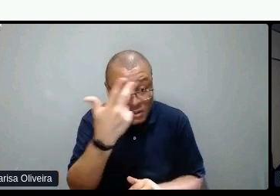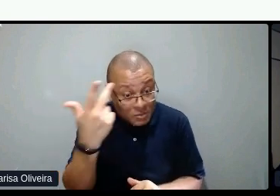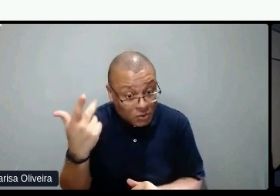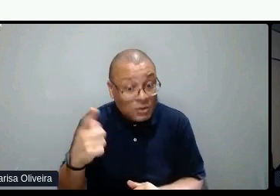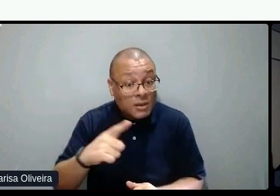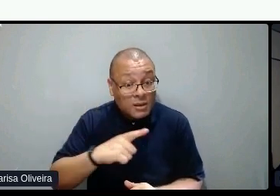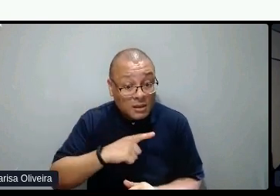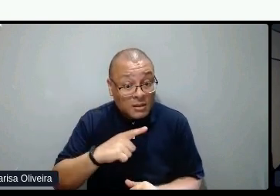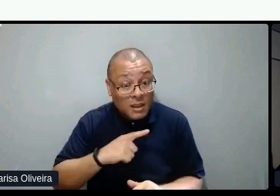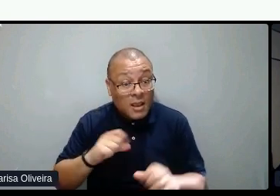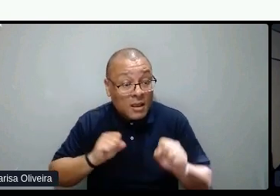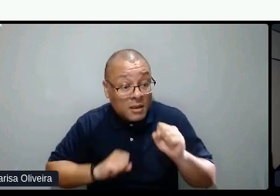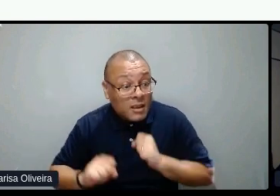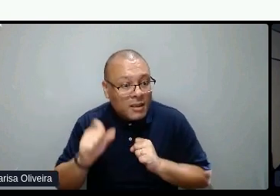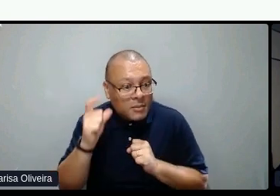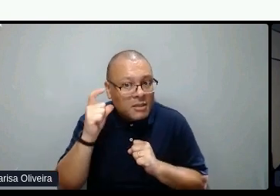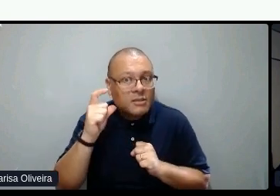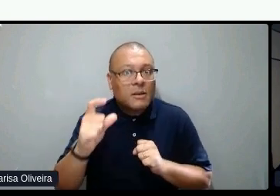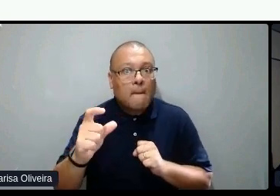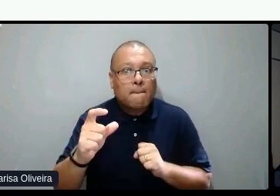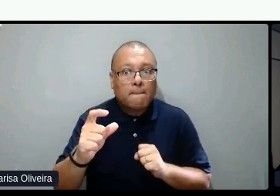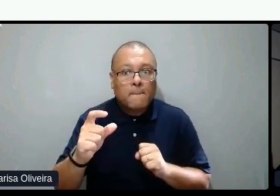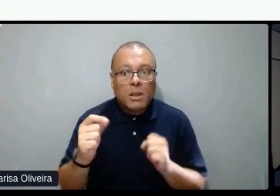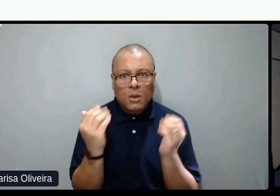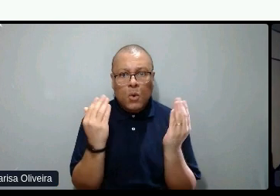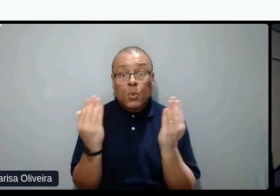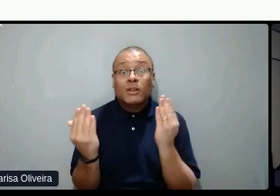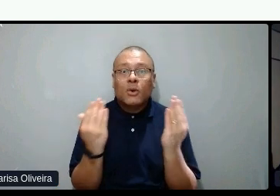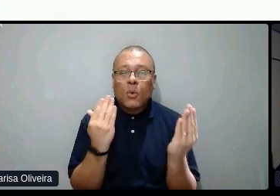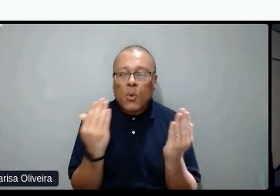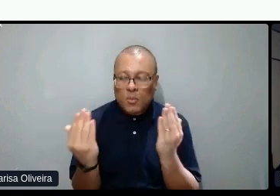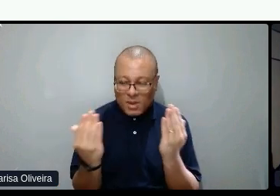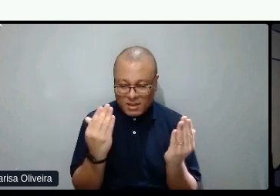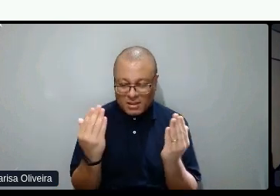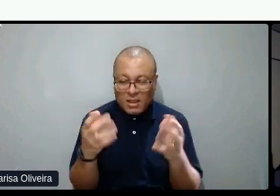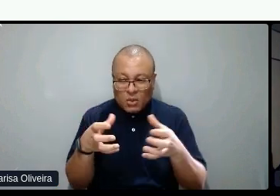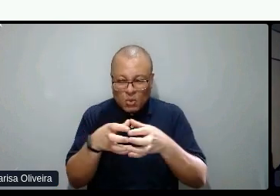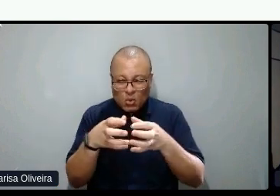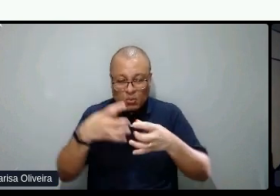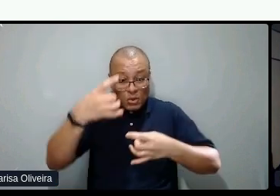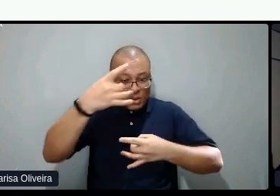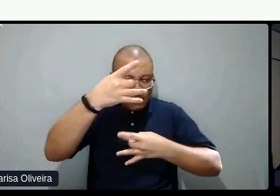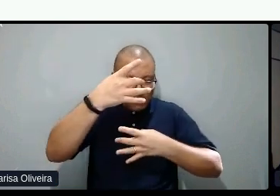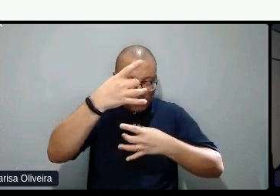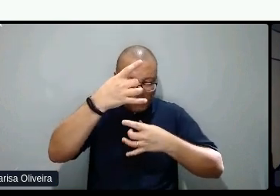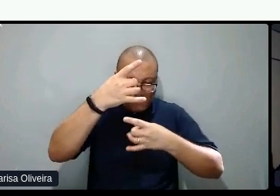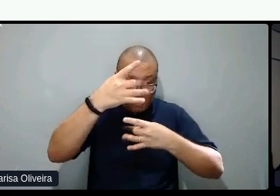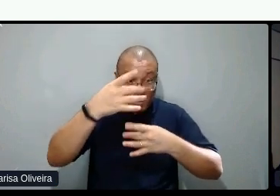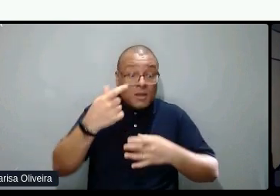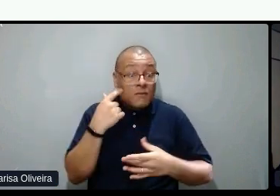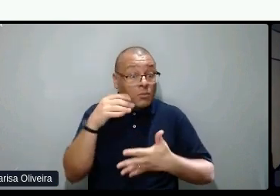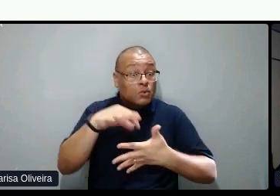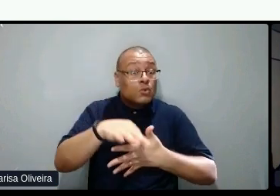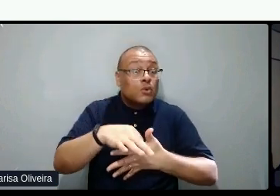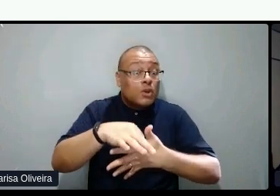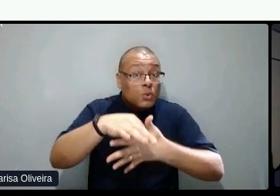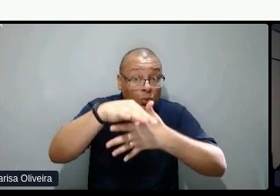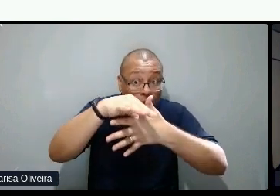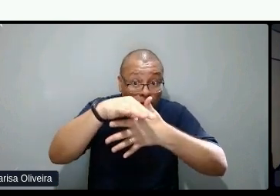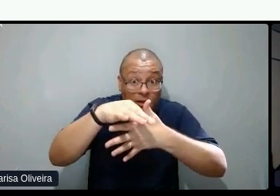have those visions. And by combining these two, like high performing teams and this kind of leadership, we can